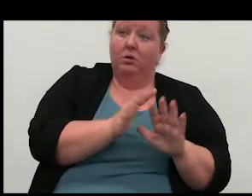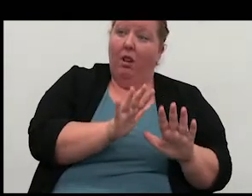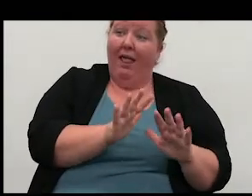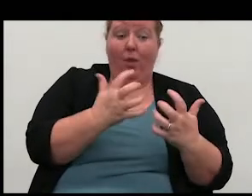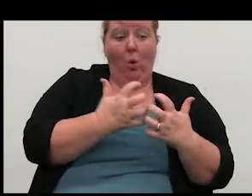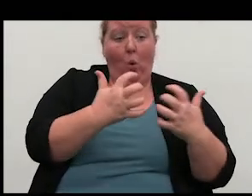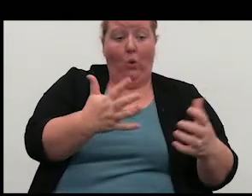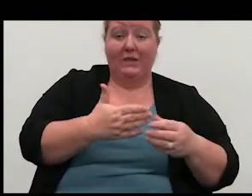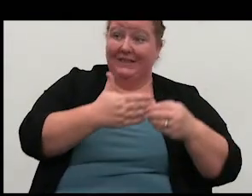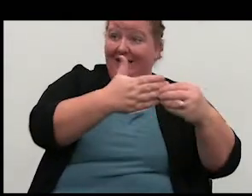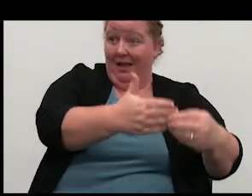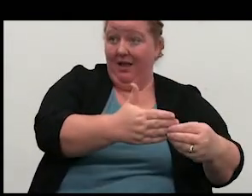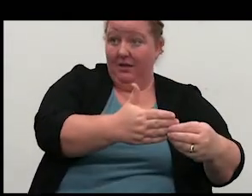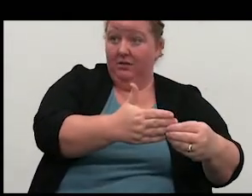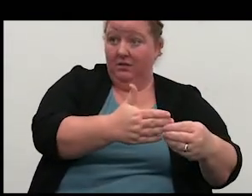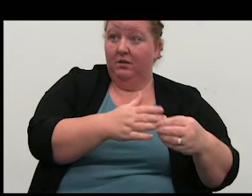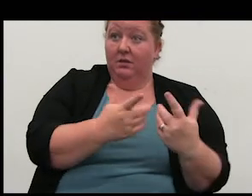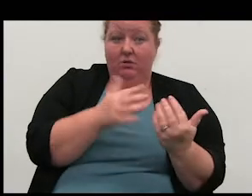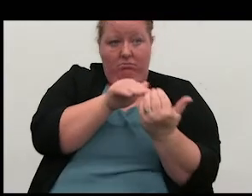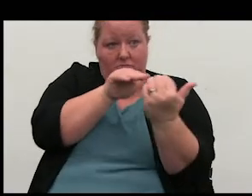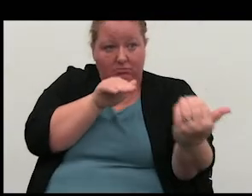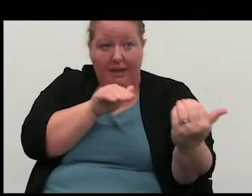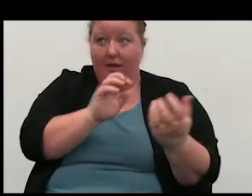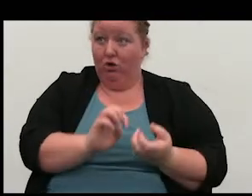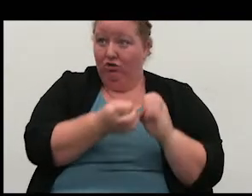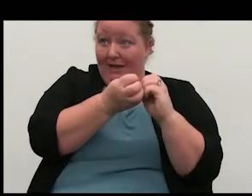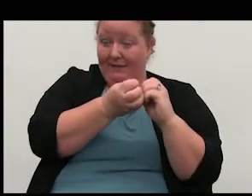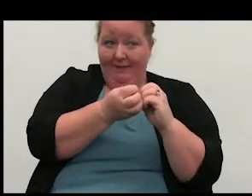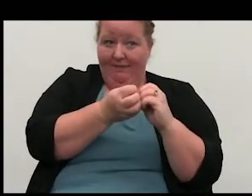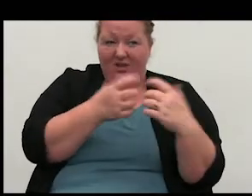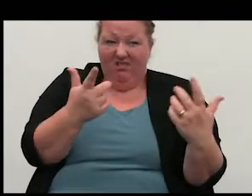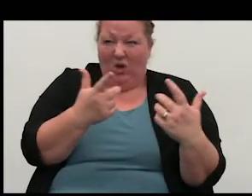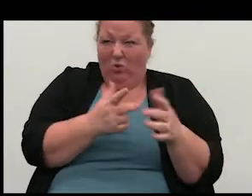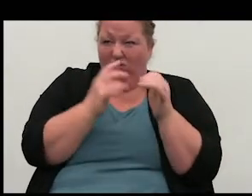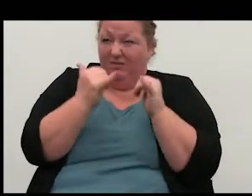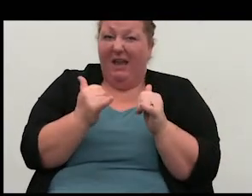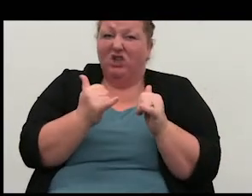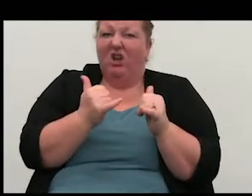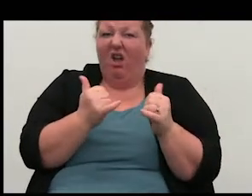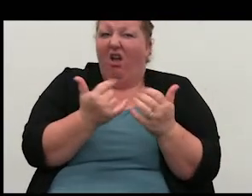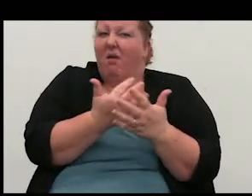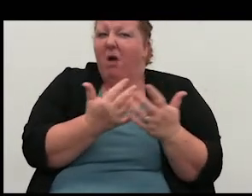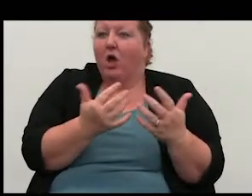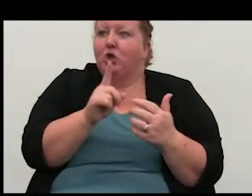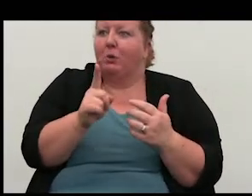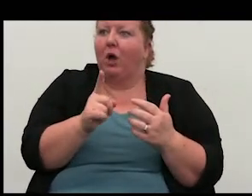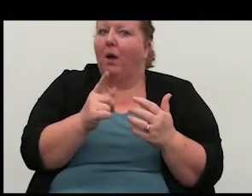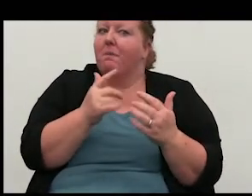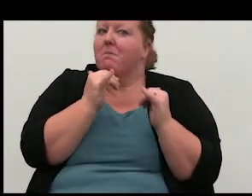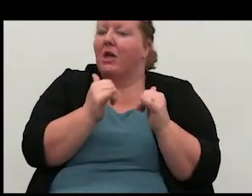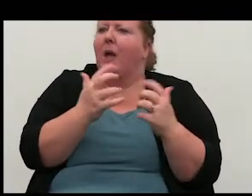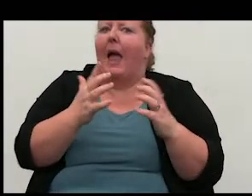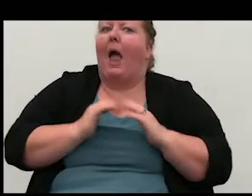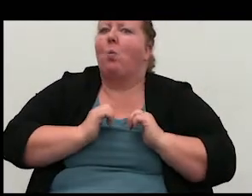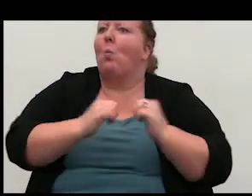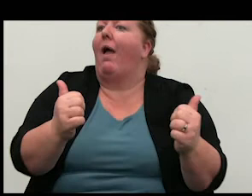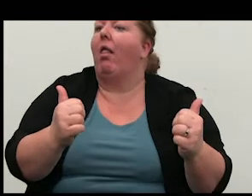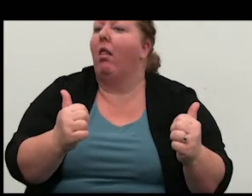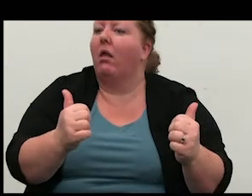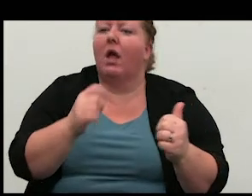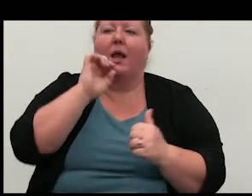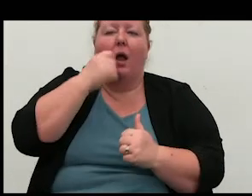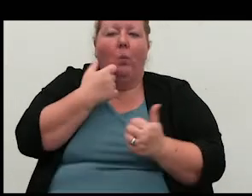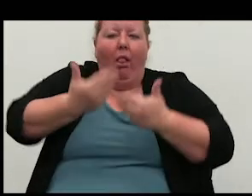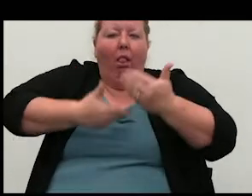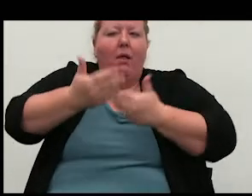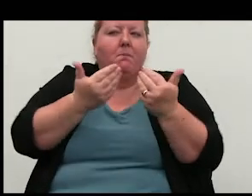be your guide. Tailor the creative. Don't just measure how much, measure how well. And I'll go through these in a bit